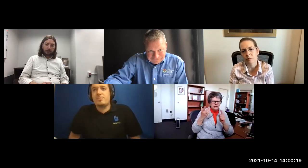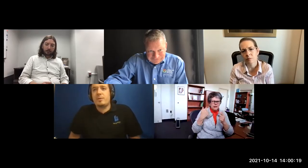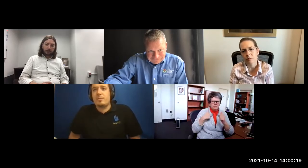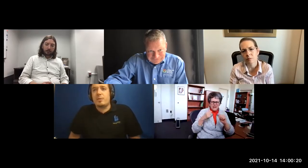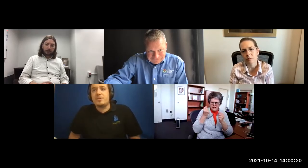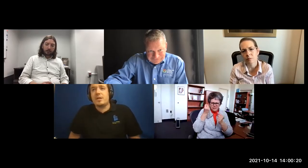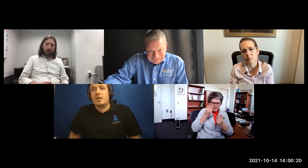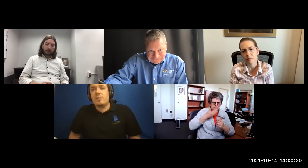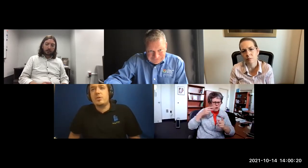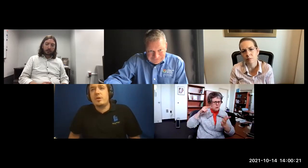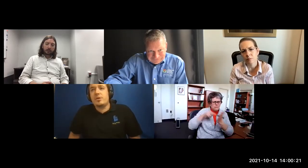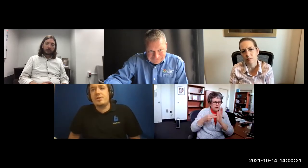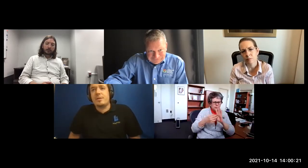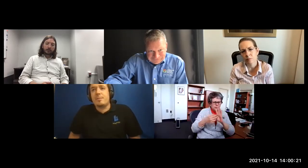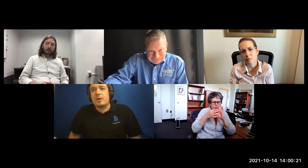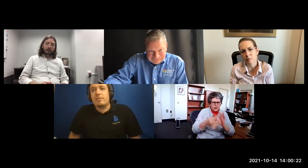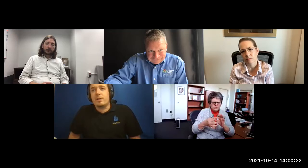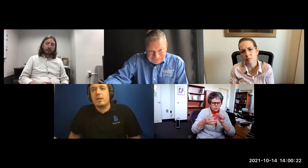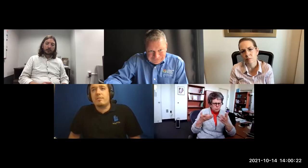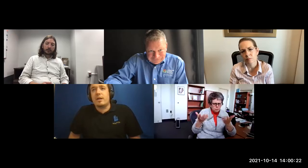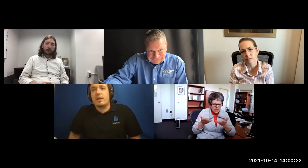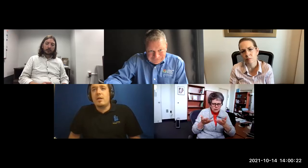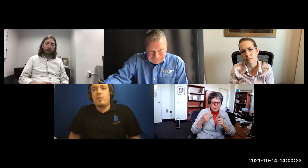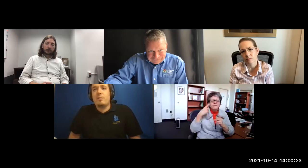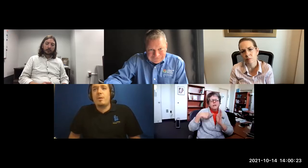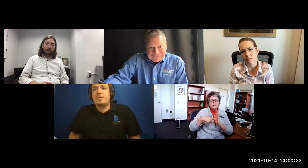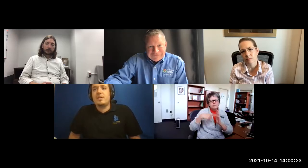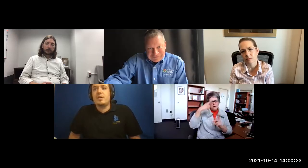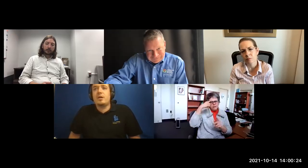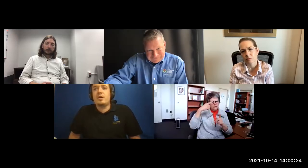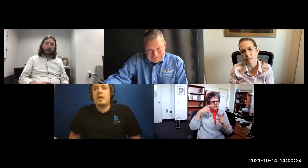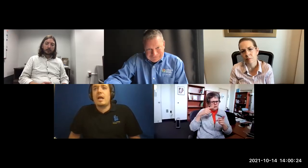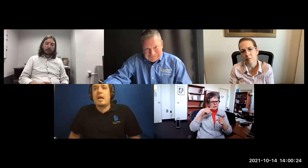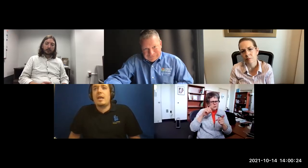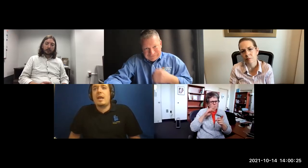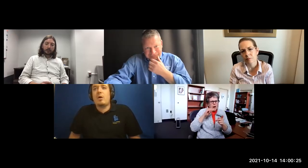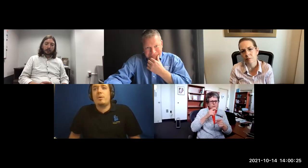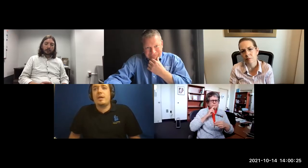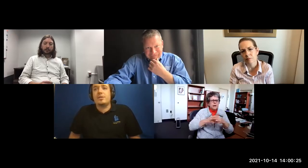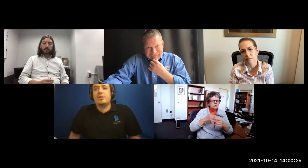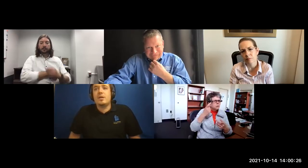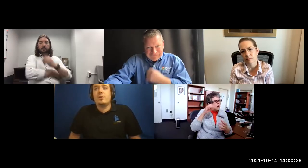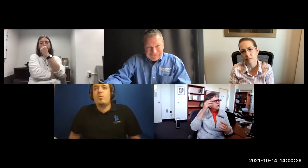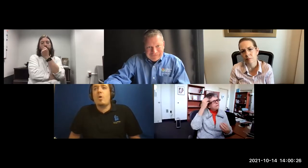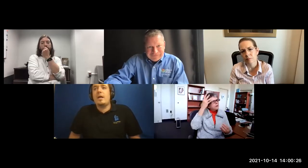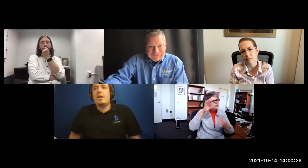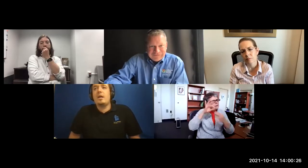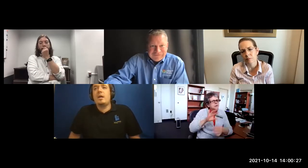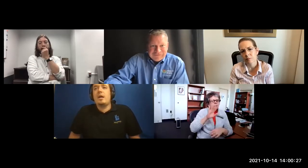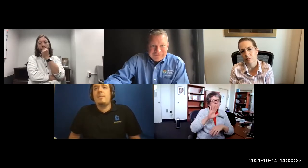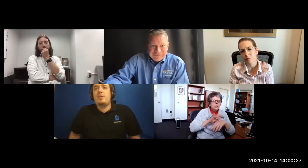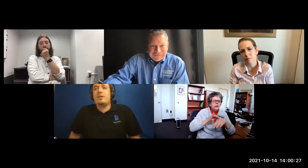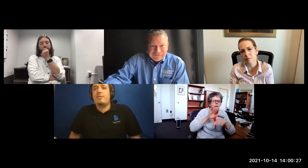know you had explained the purpose here. I'm just trying to understand better, if you can clarify the purpose here and how it pertains. So